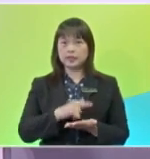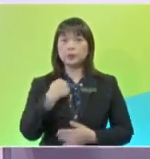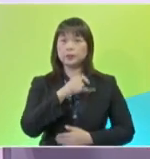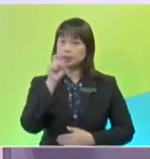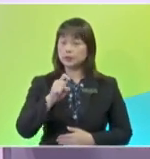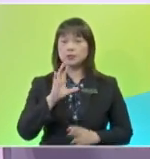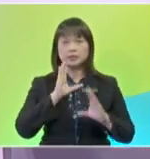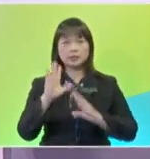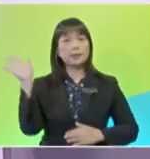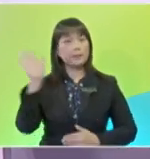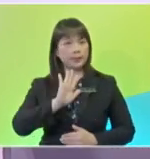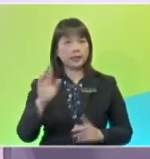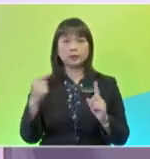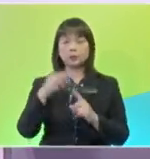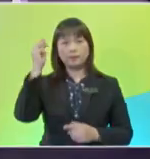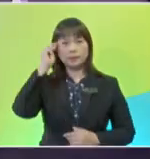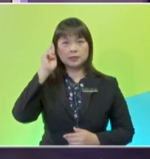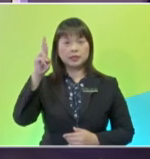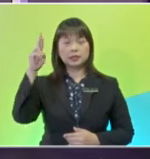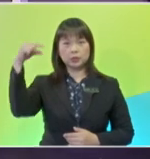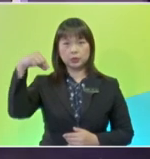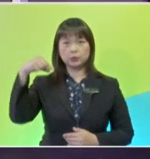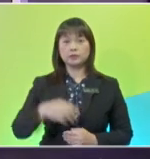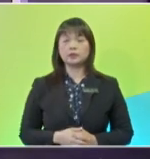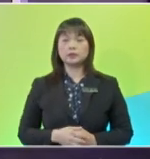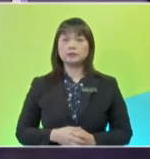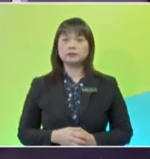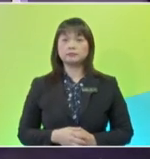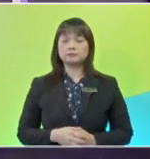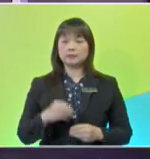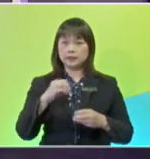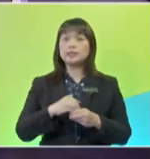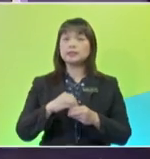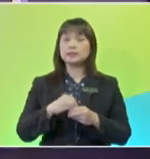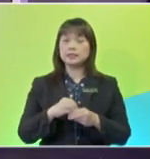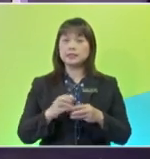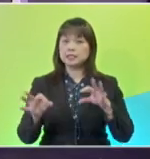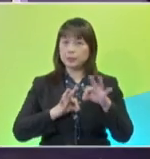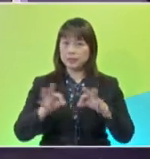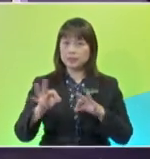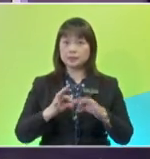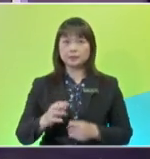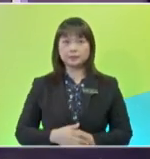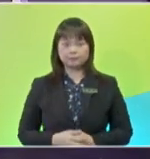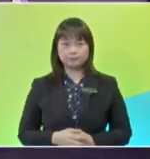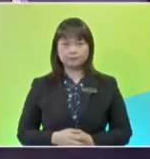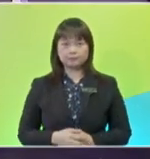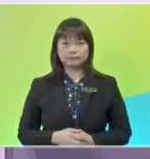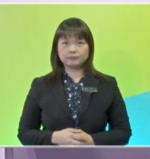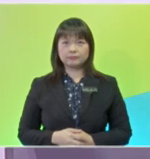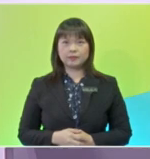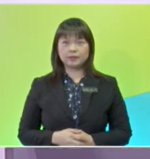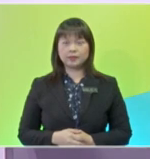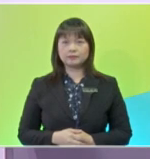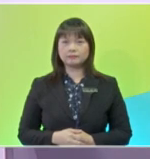for explaining this difficult process, but a little bit more easier for us to understand. You're welcome. Thank you so much.